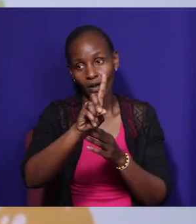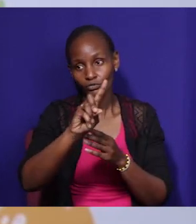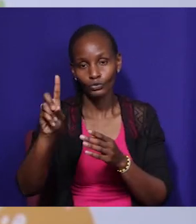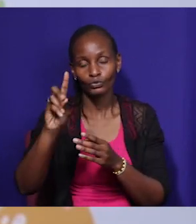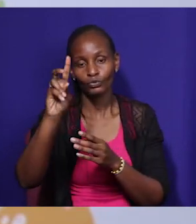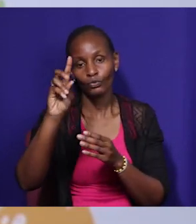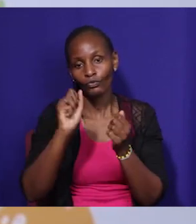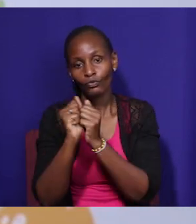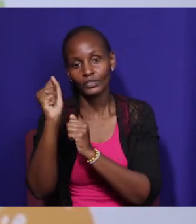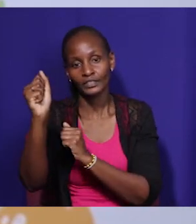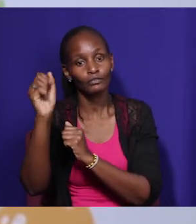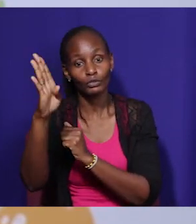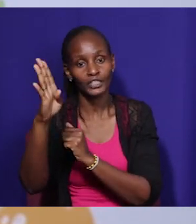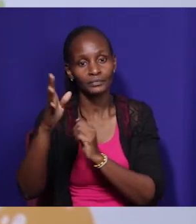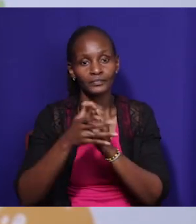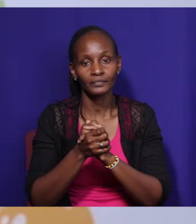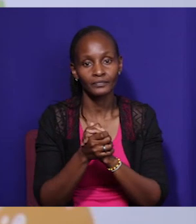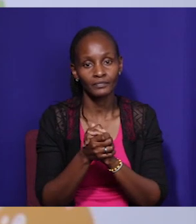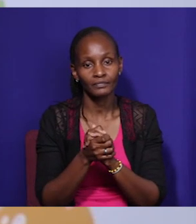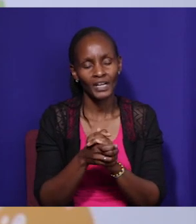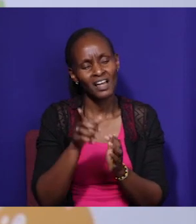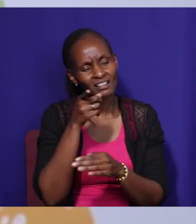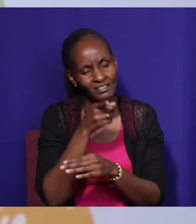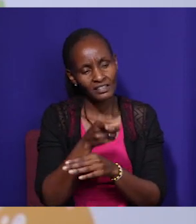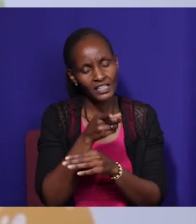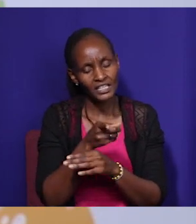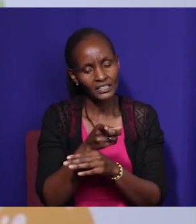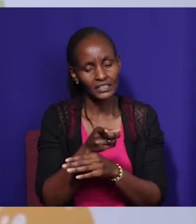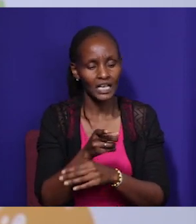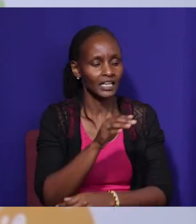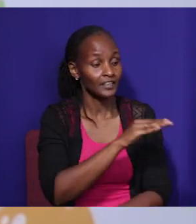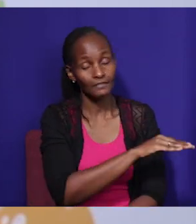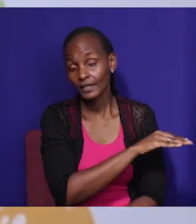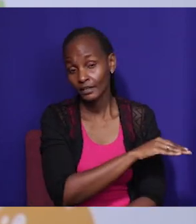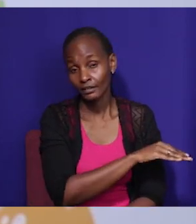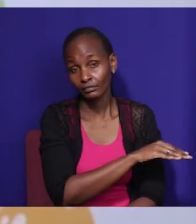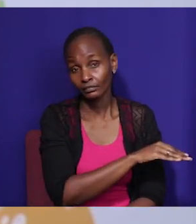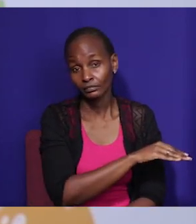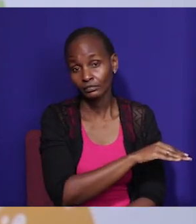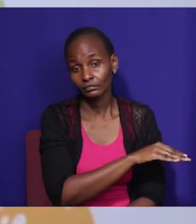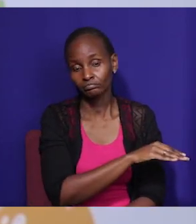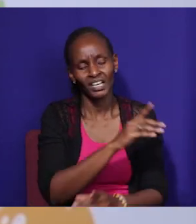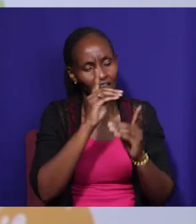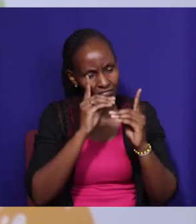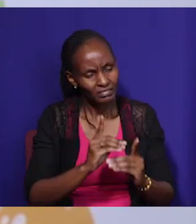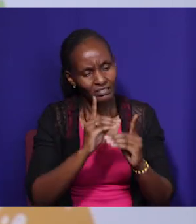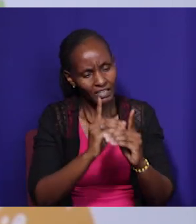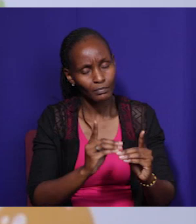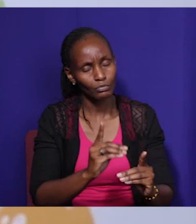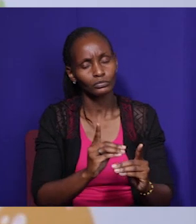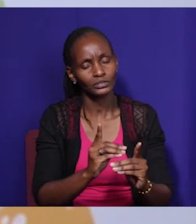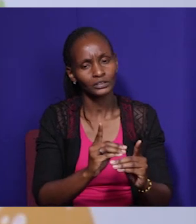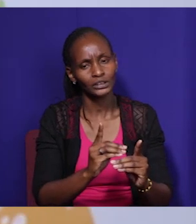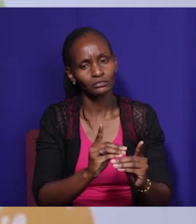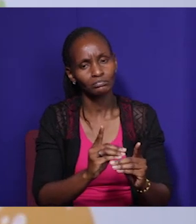14. You know, on this particular evening, some disciples are